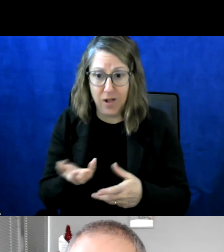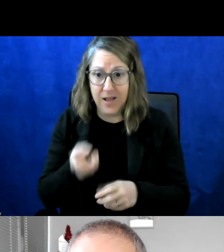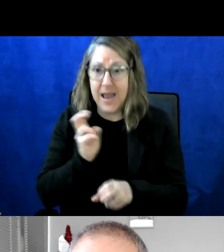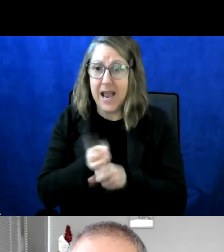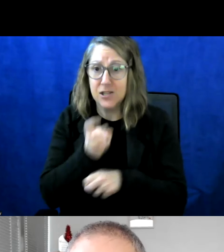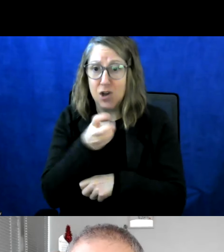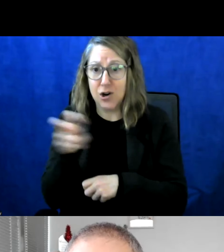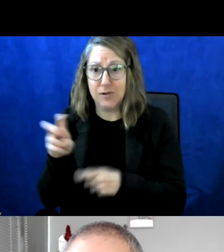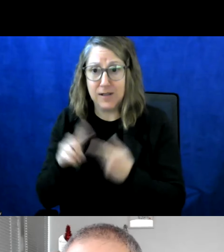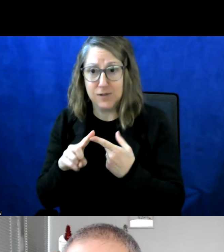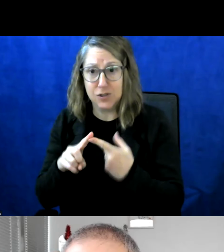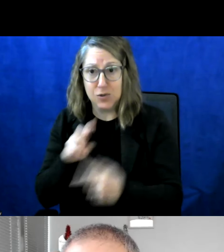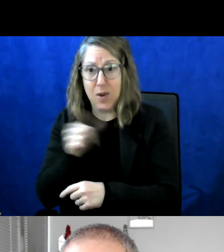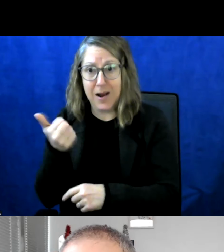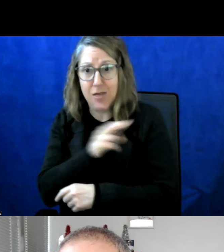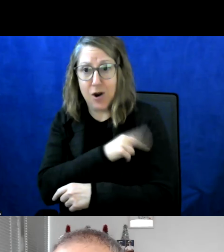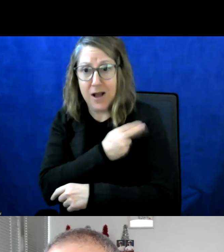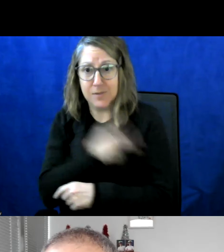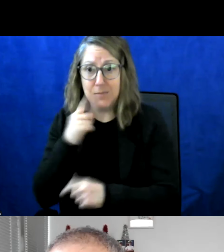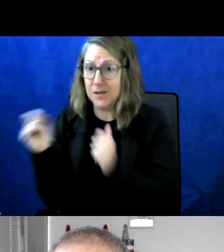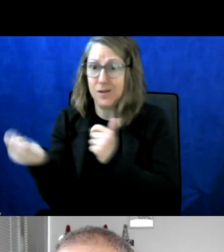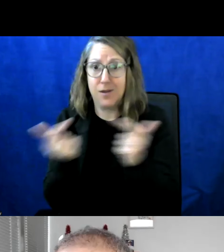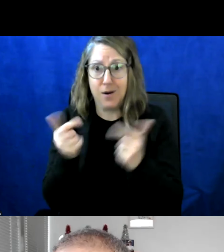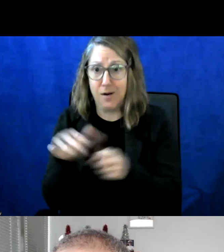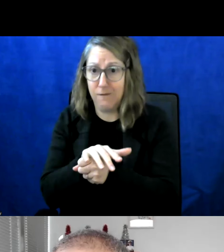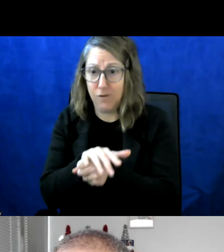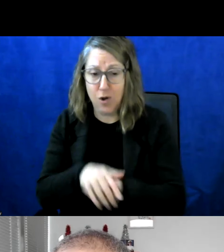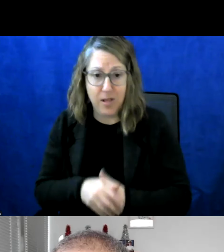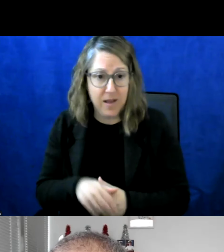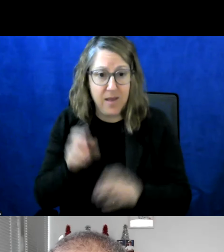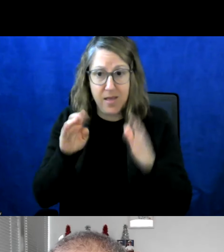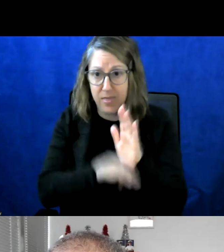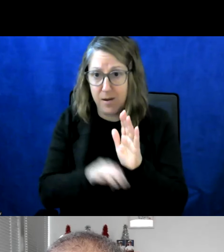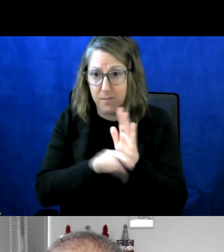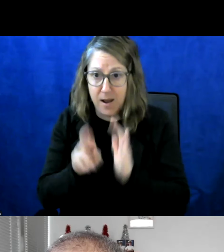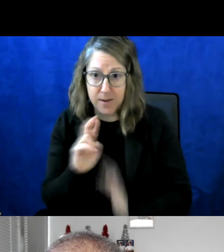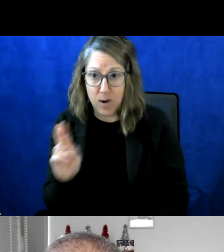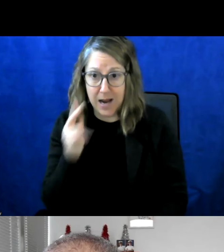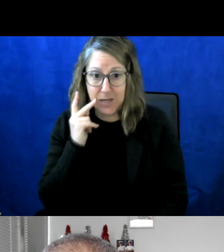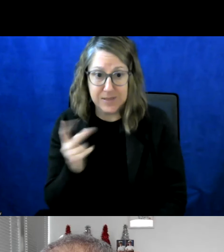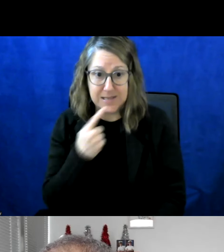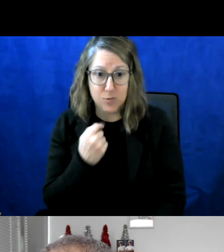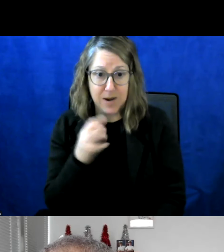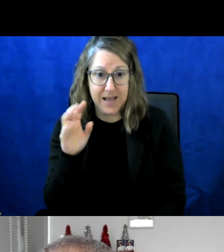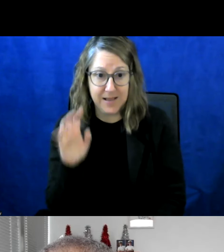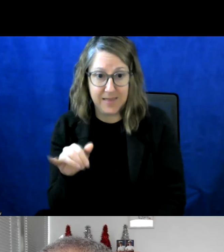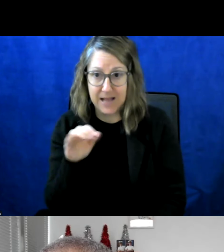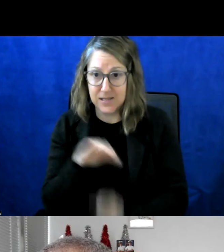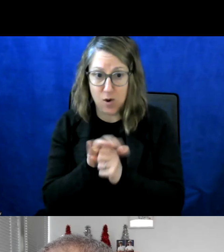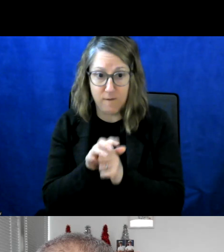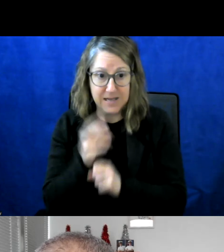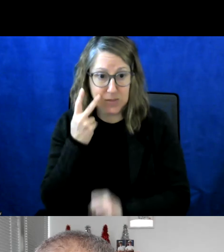patients to other hospitals because everybody's full. On that bottom right hand, you'll see it's red. That's COVID. You see